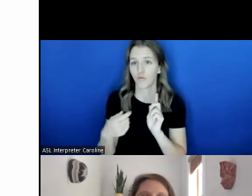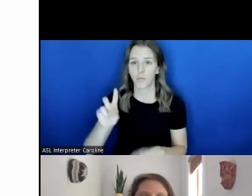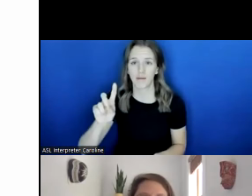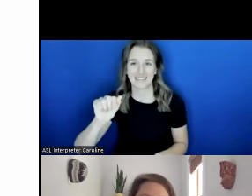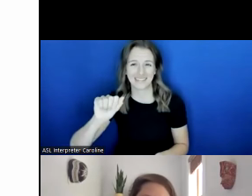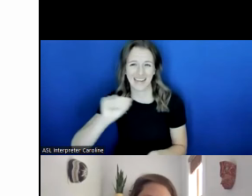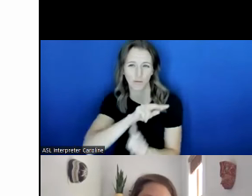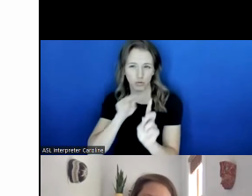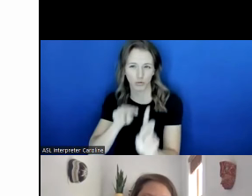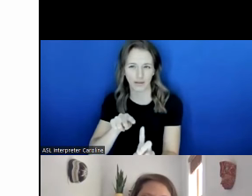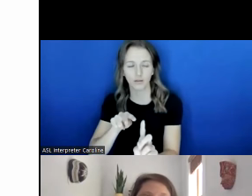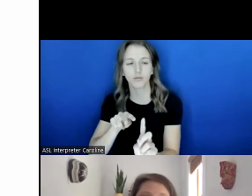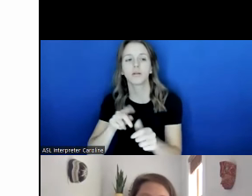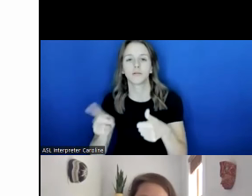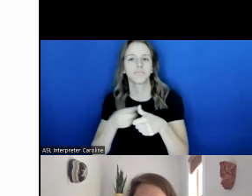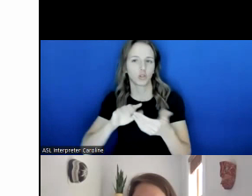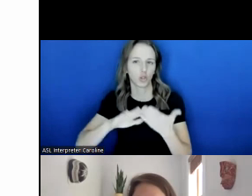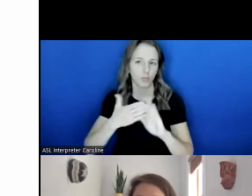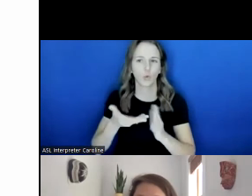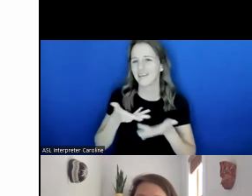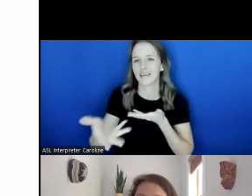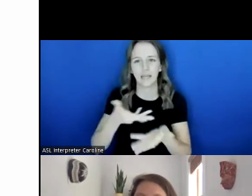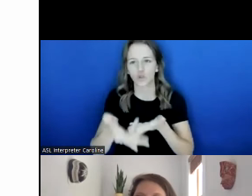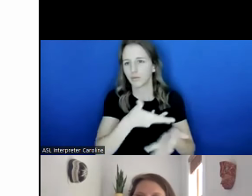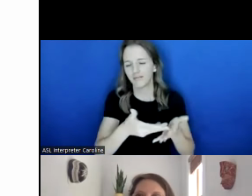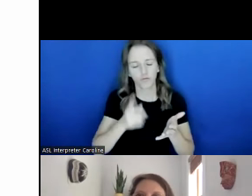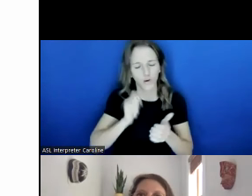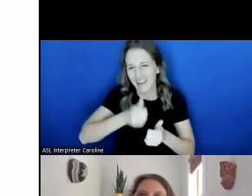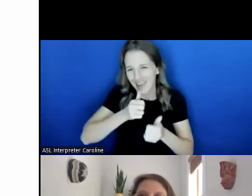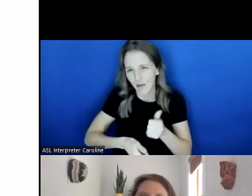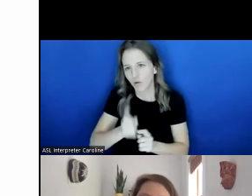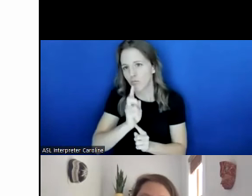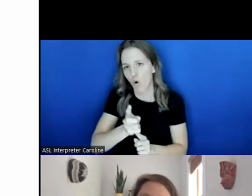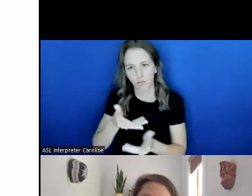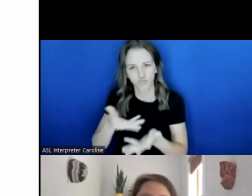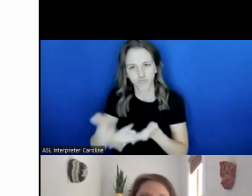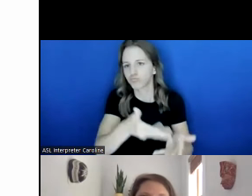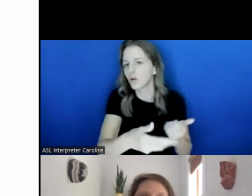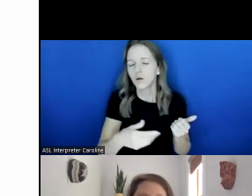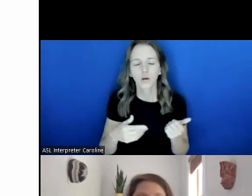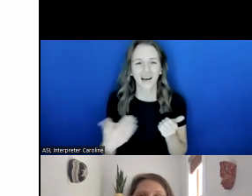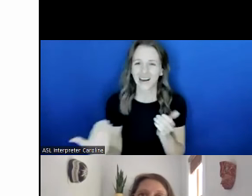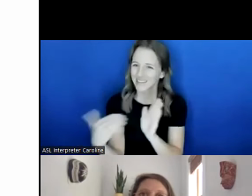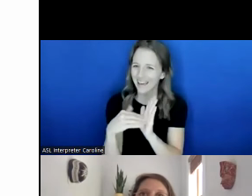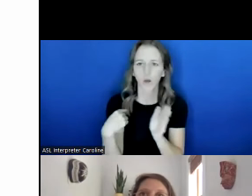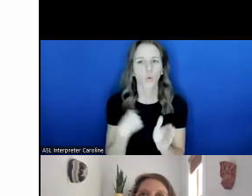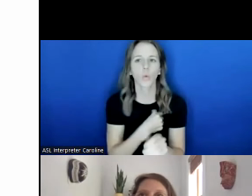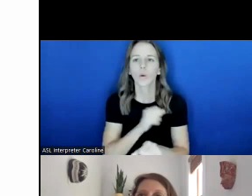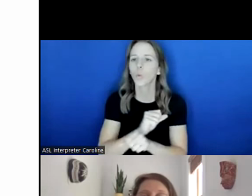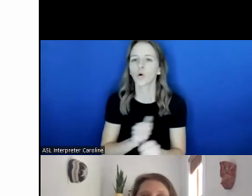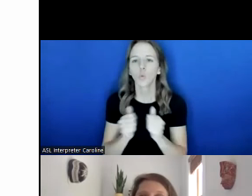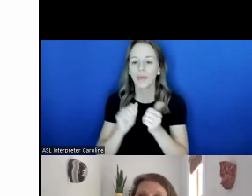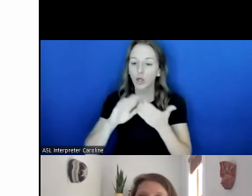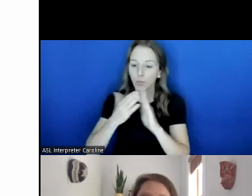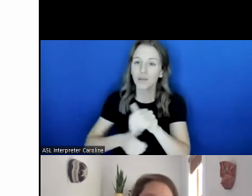included community engagement at every point. So, we really did work with community-based partners from